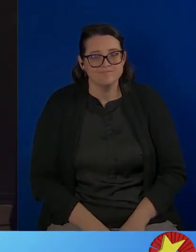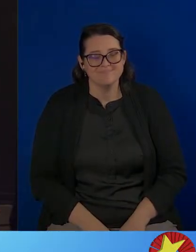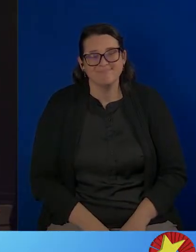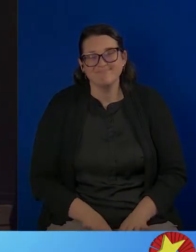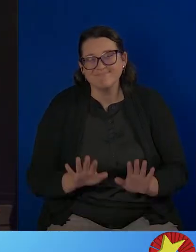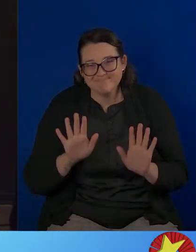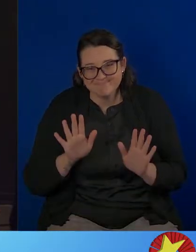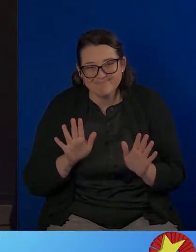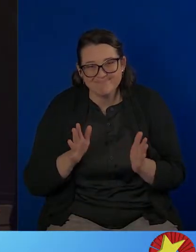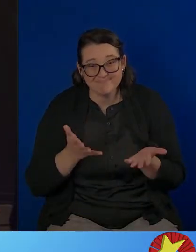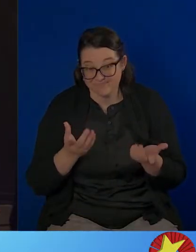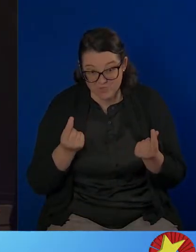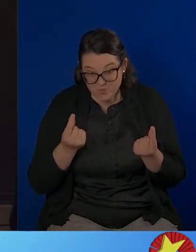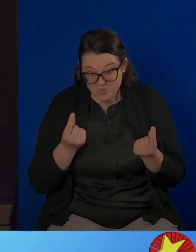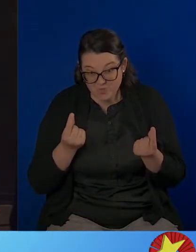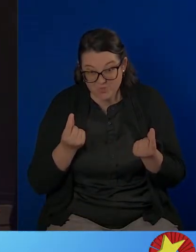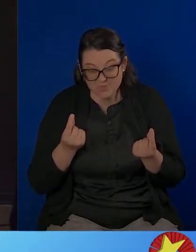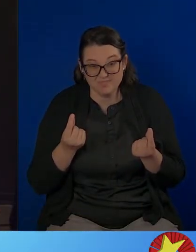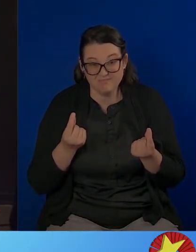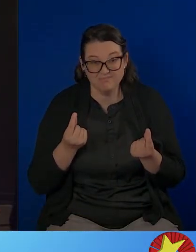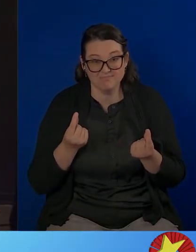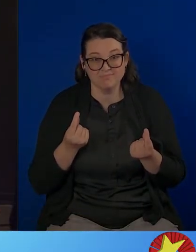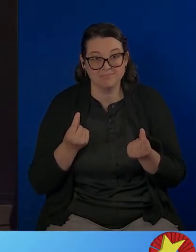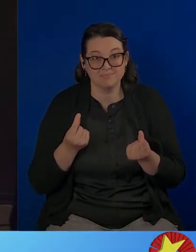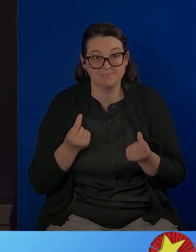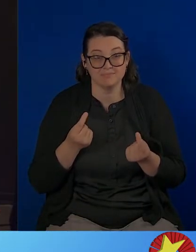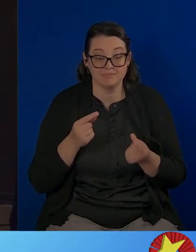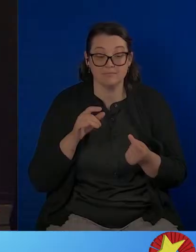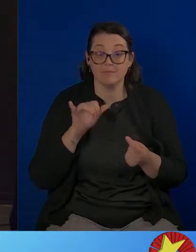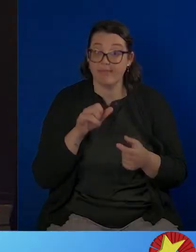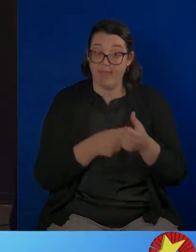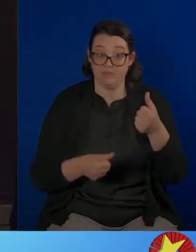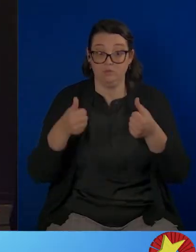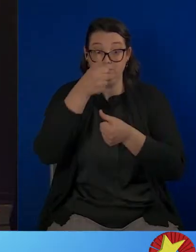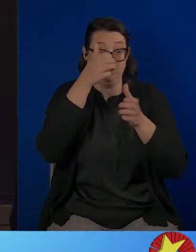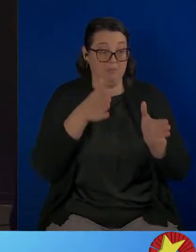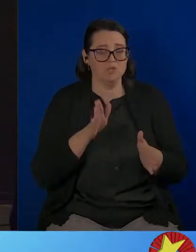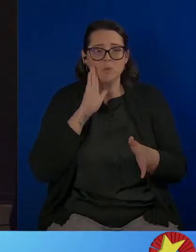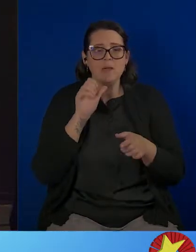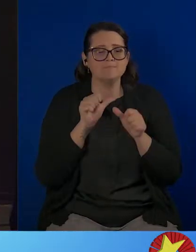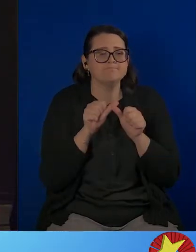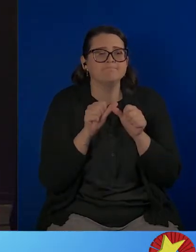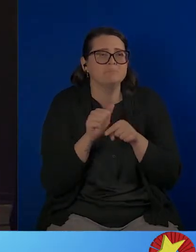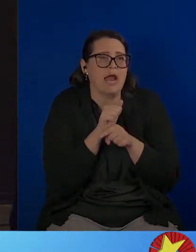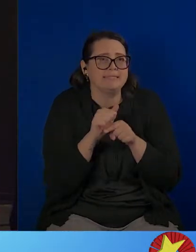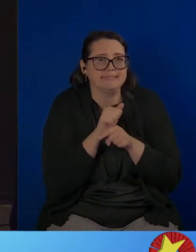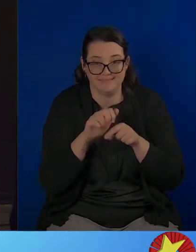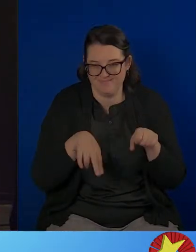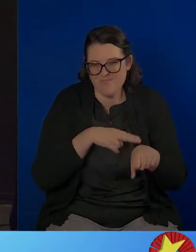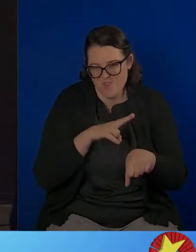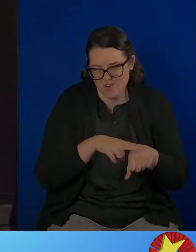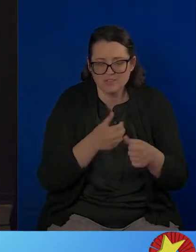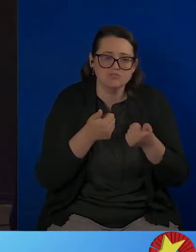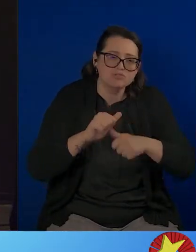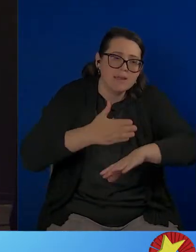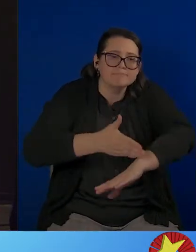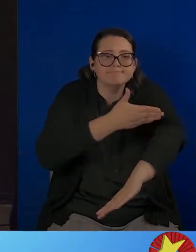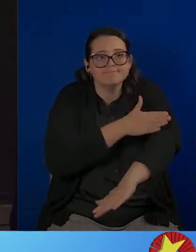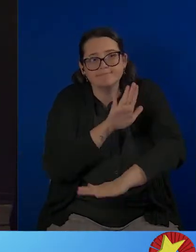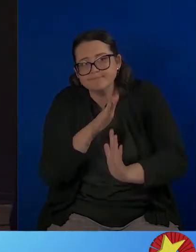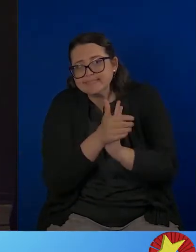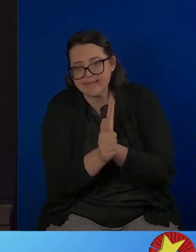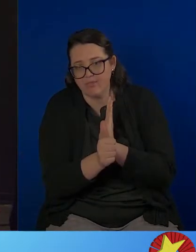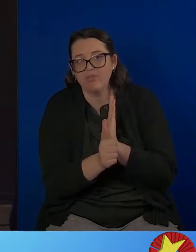So what do? The superior archer will then practice, of course, try to improve.